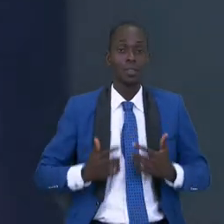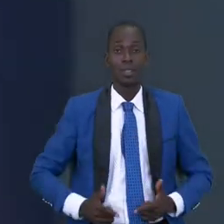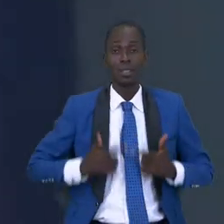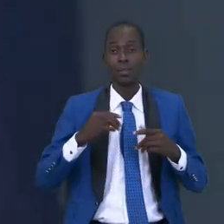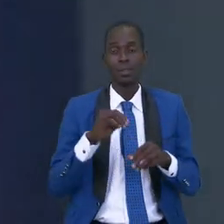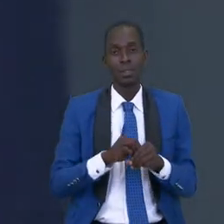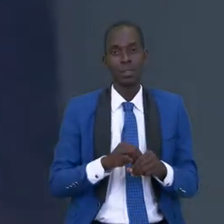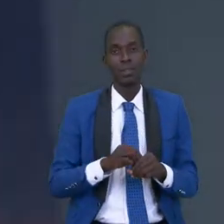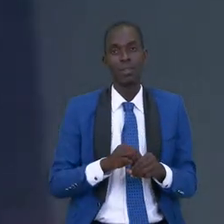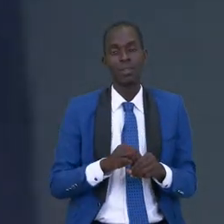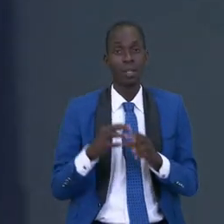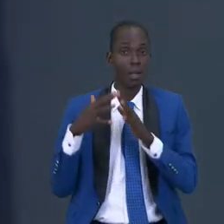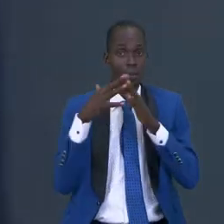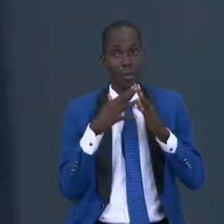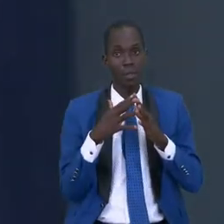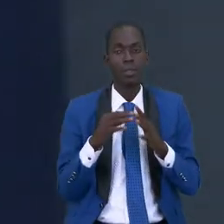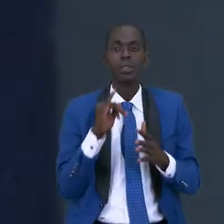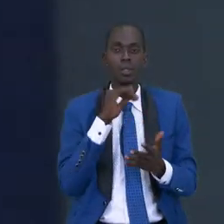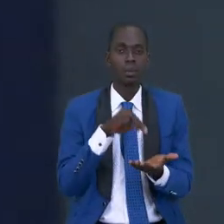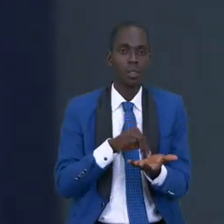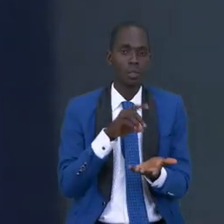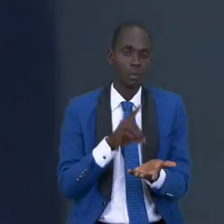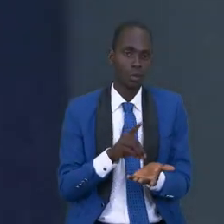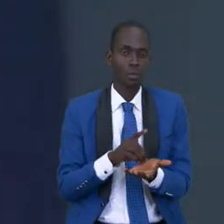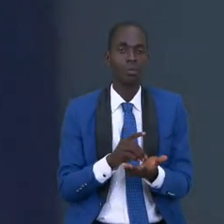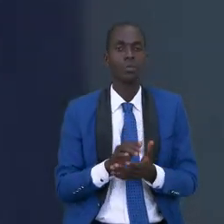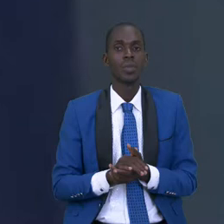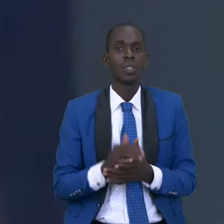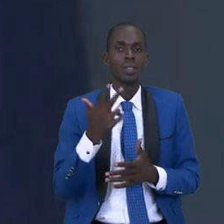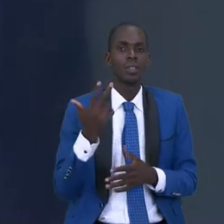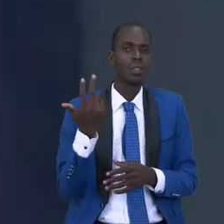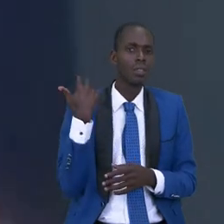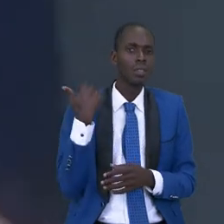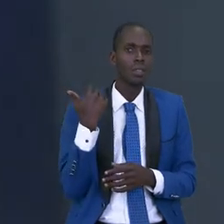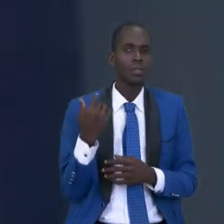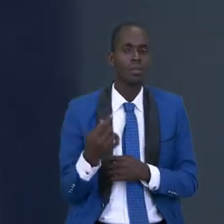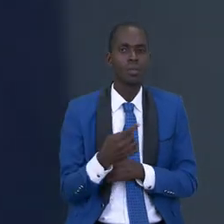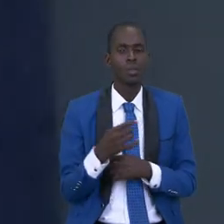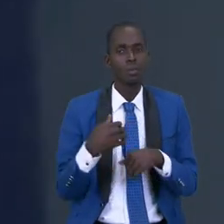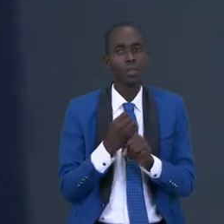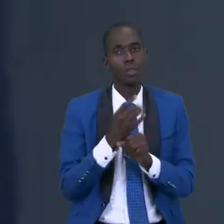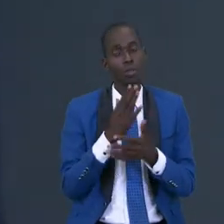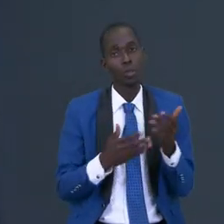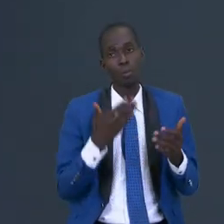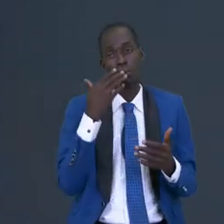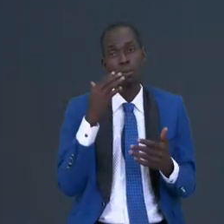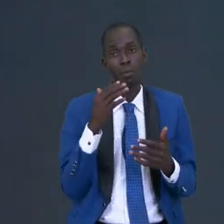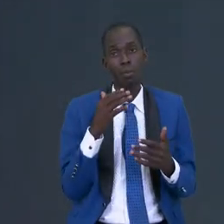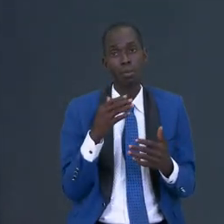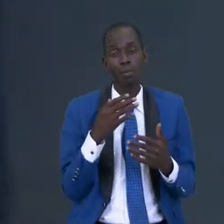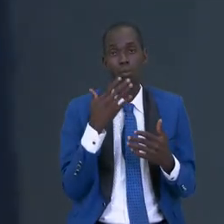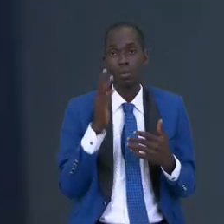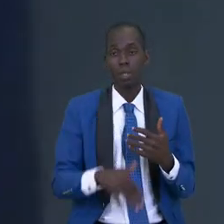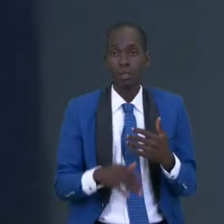America, and I'm a doctor by profession. 3 years ago, I made some poor decision and was accused